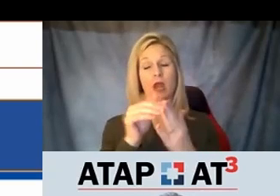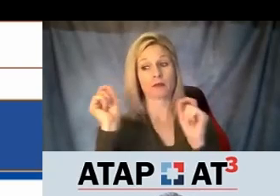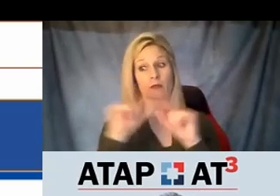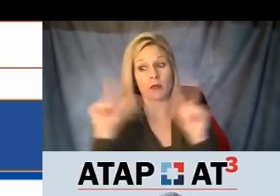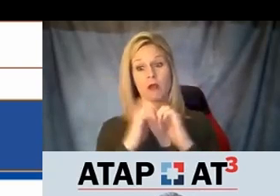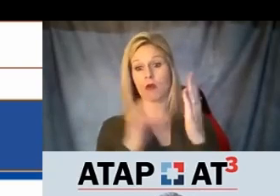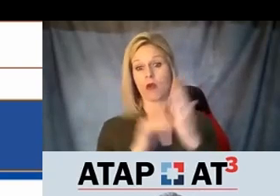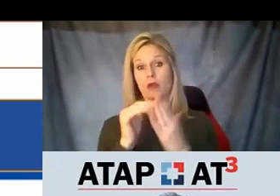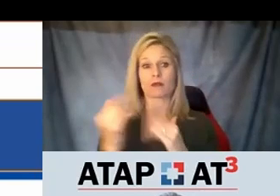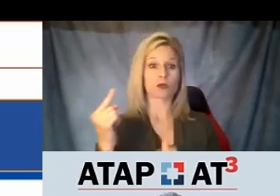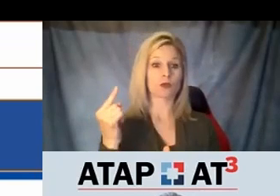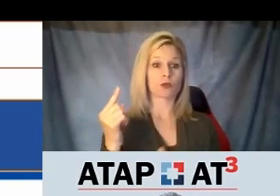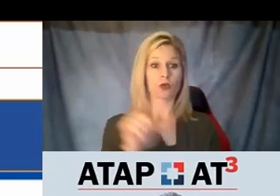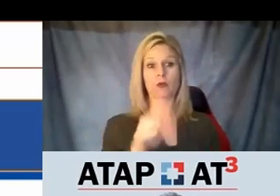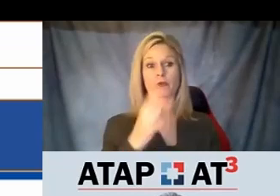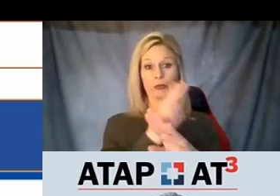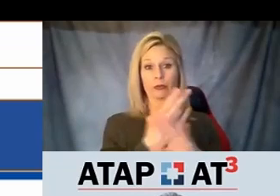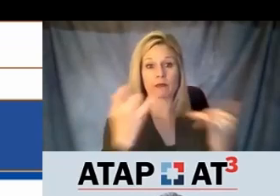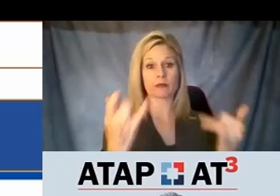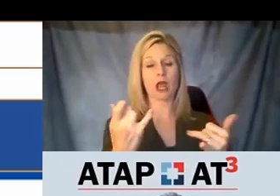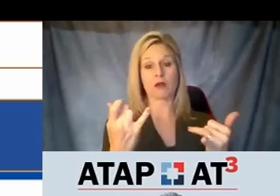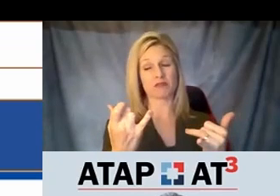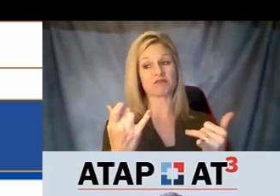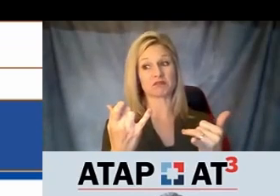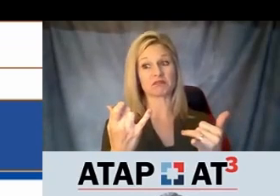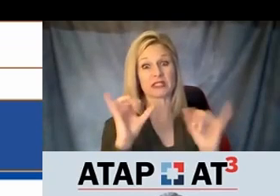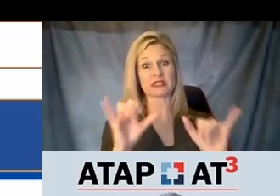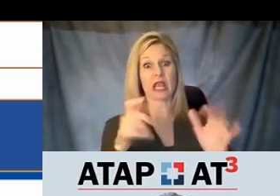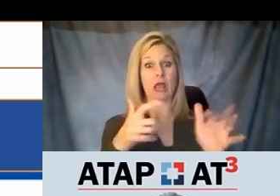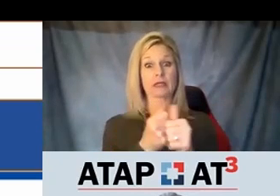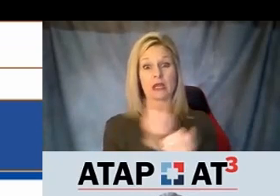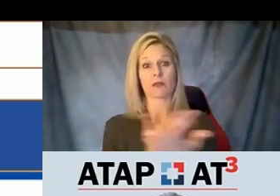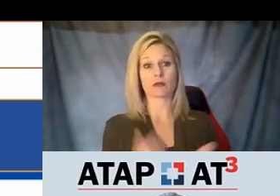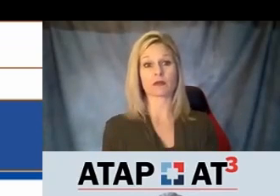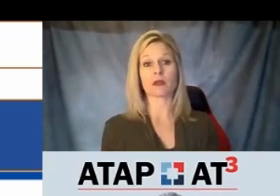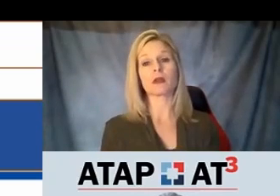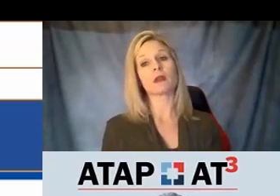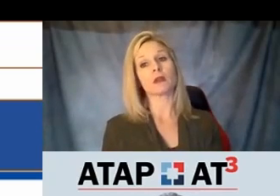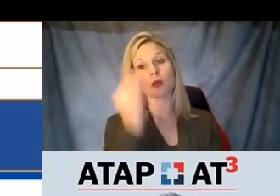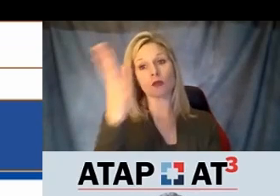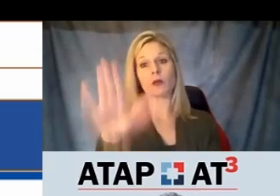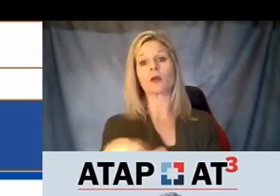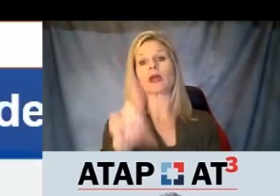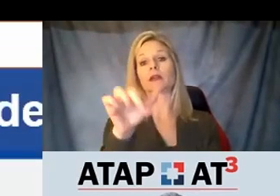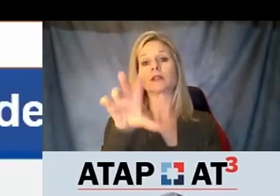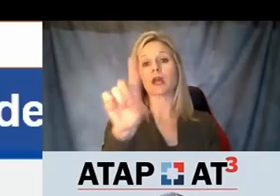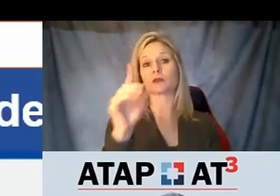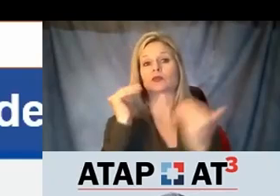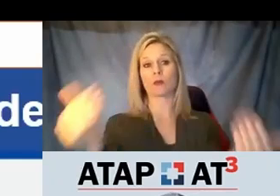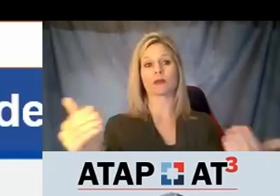often I have to go to them now to actually stay pretty current. So just an FYI. All right, Donald, if you want to go ahead